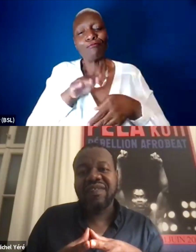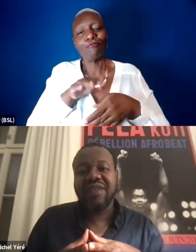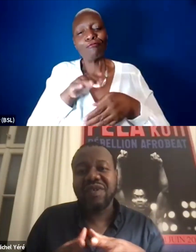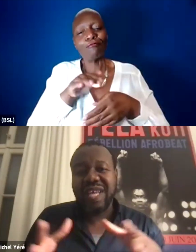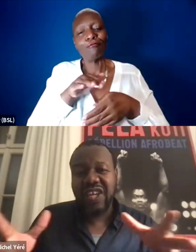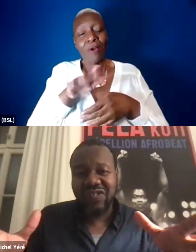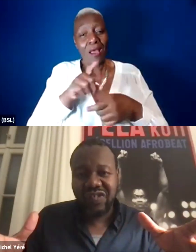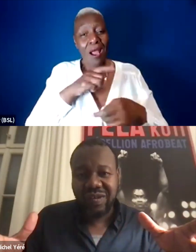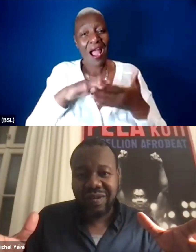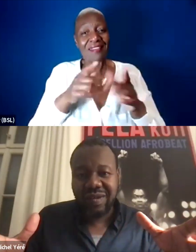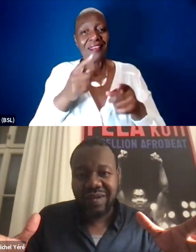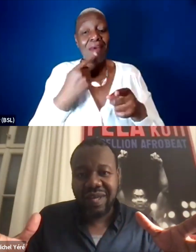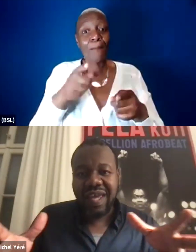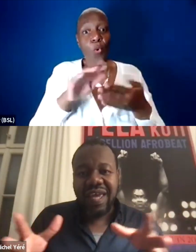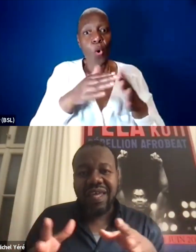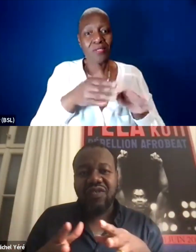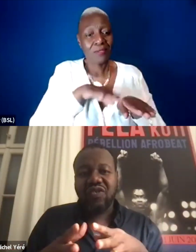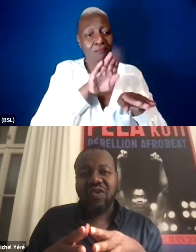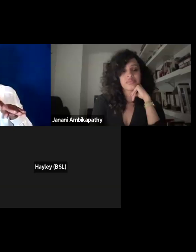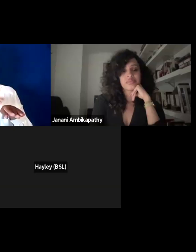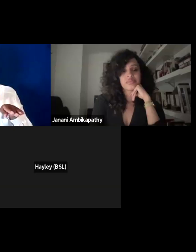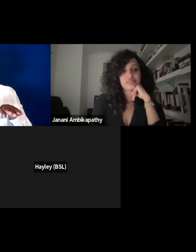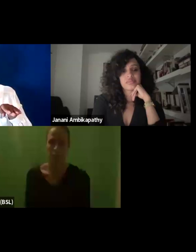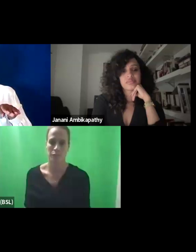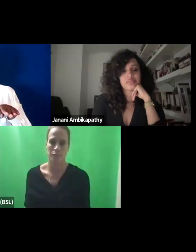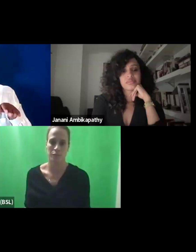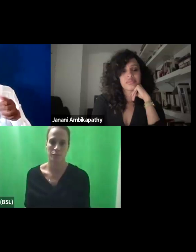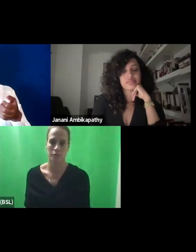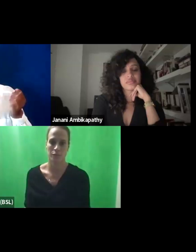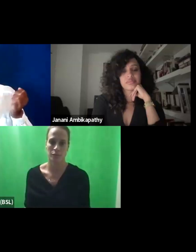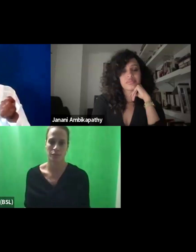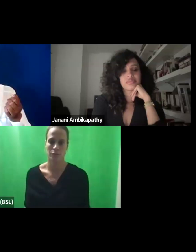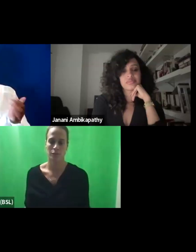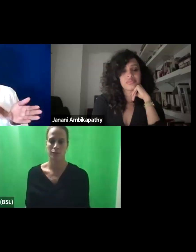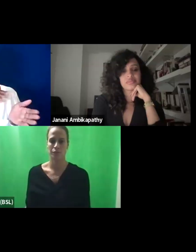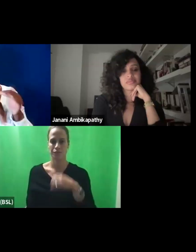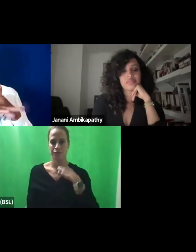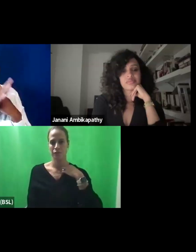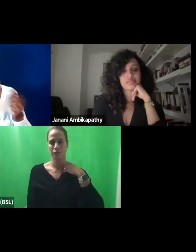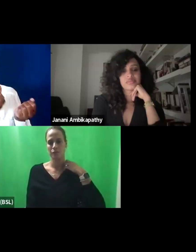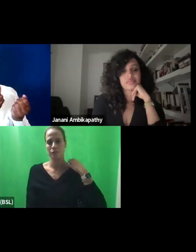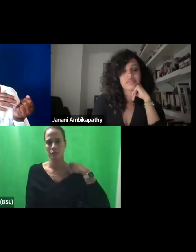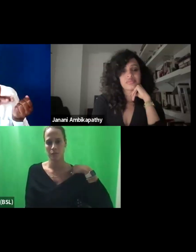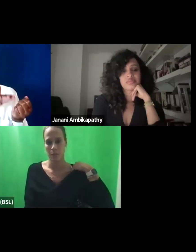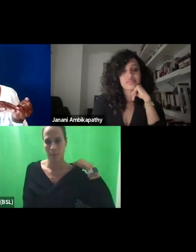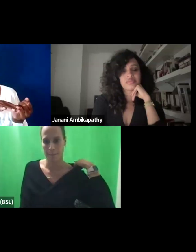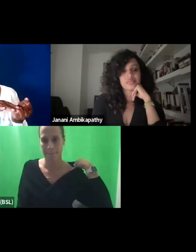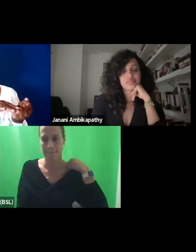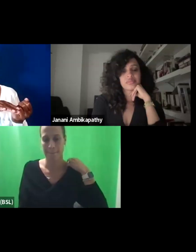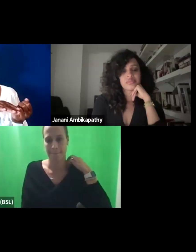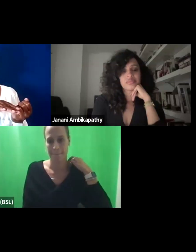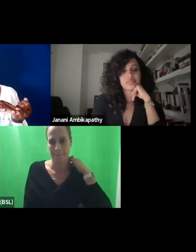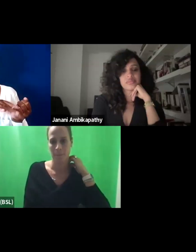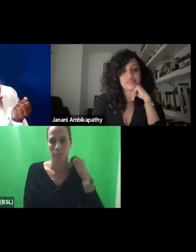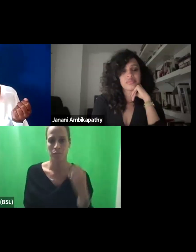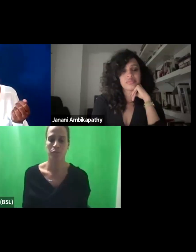highway has several lanes. And so you get onto those lanes, and the